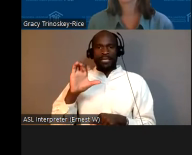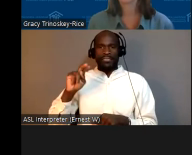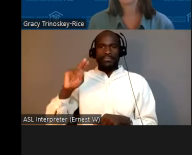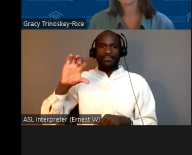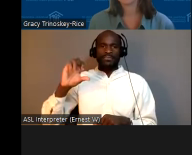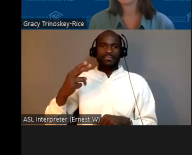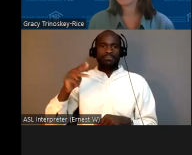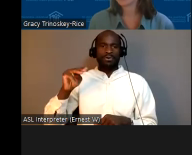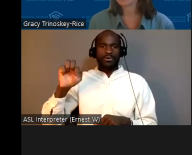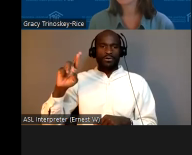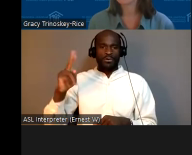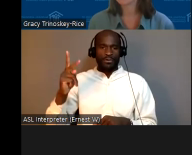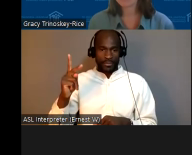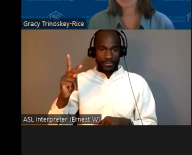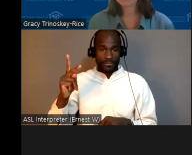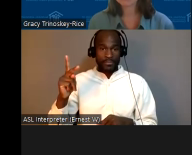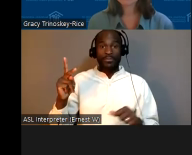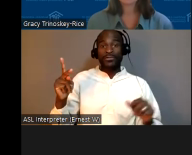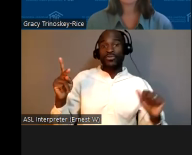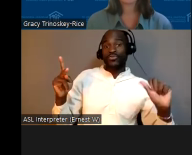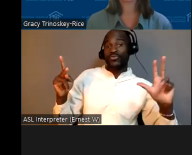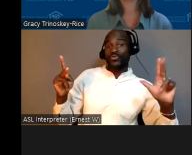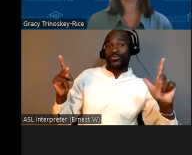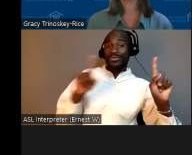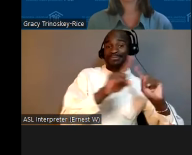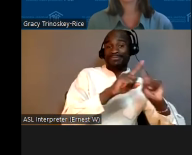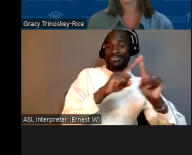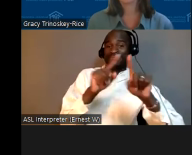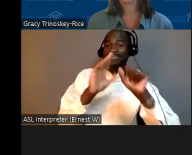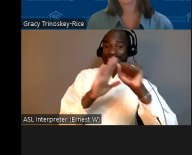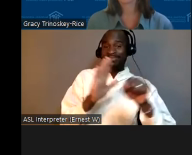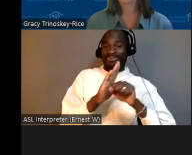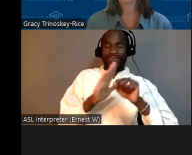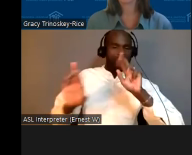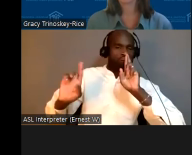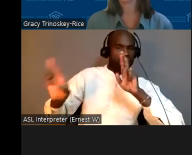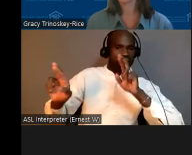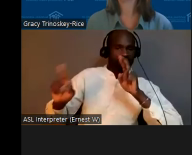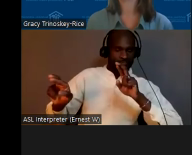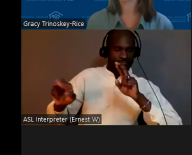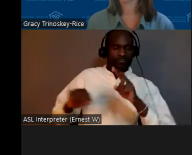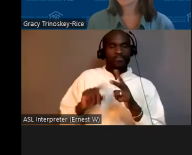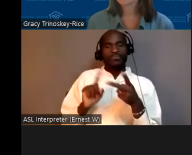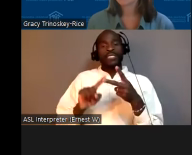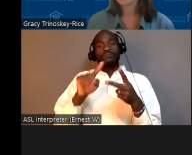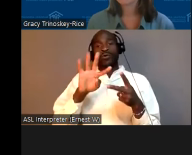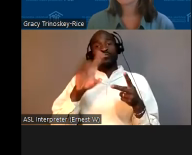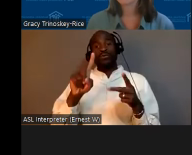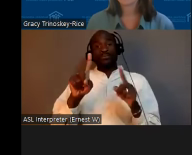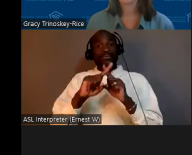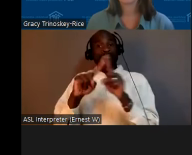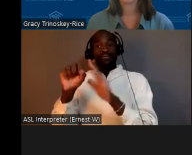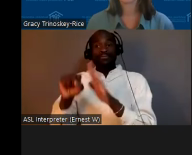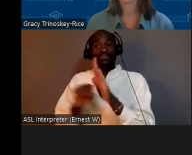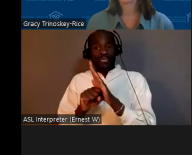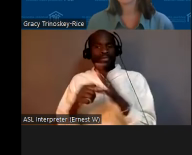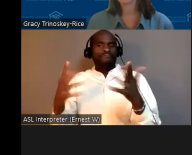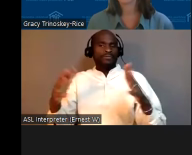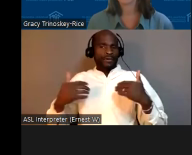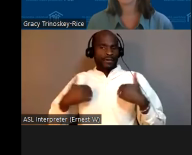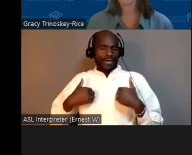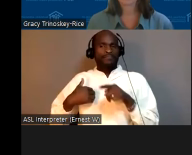reporting those quality benchmarks to CMS. And then 41 states actually have online data dashboards that folks